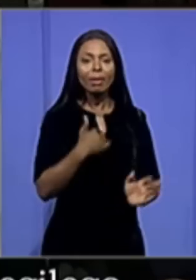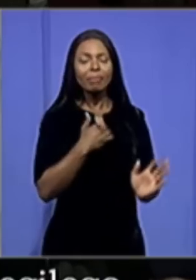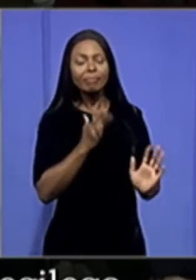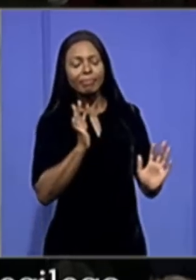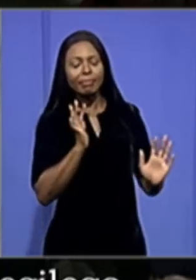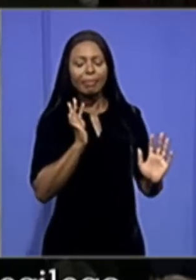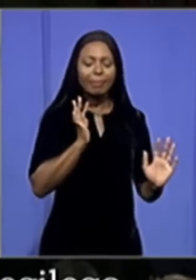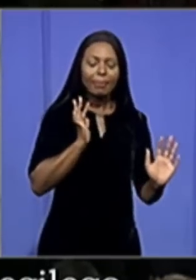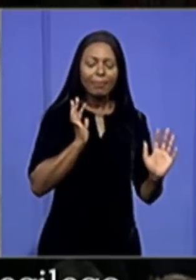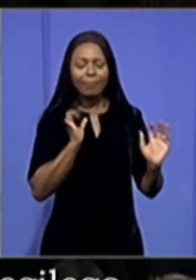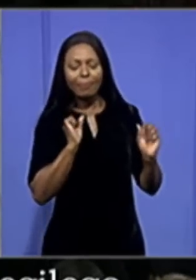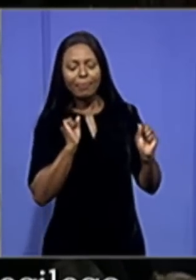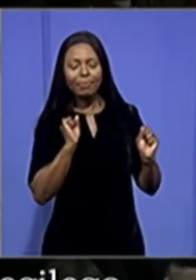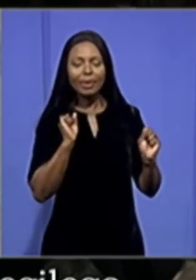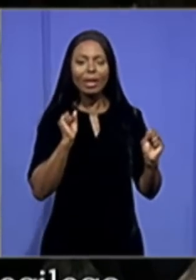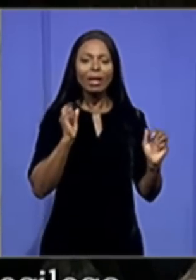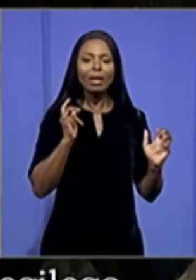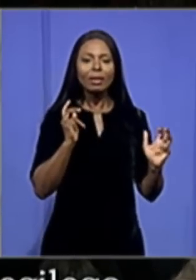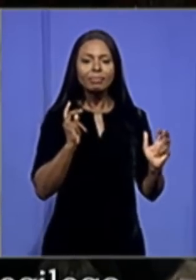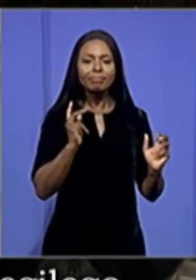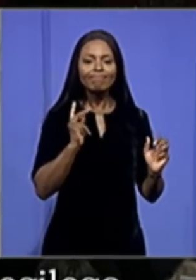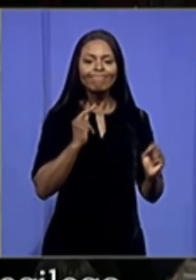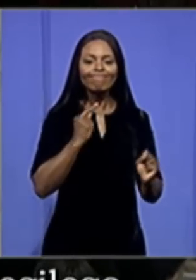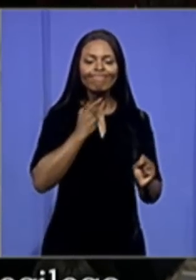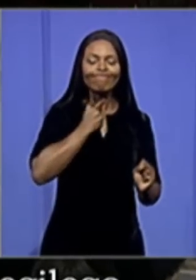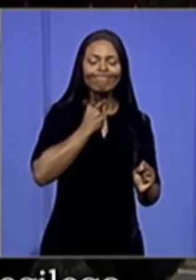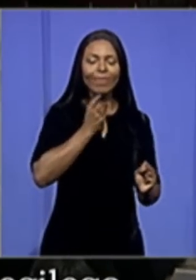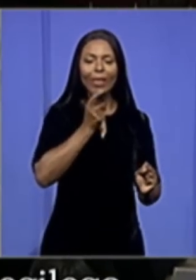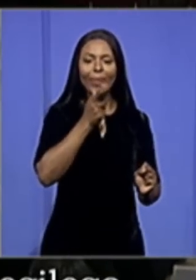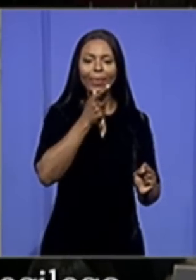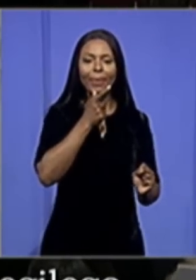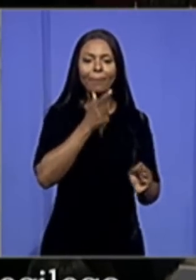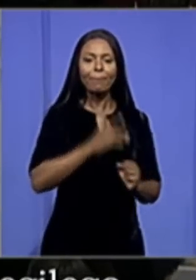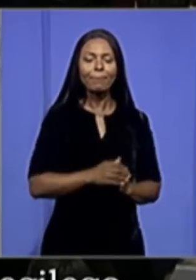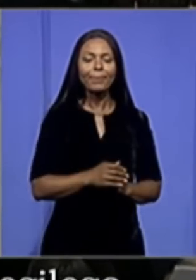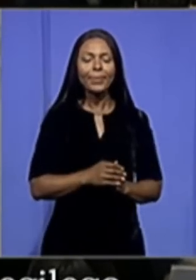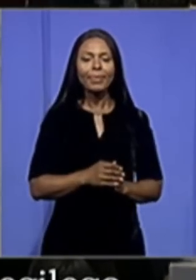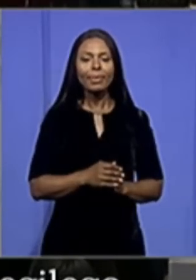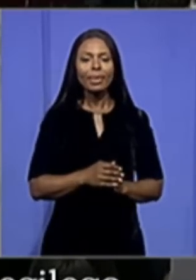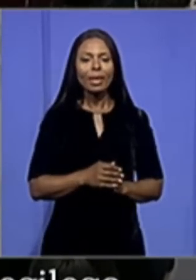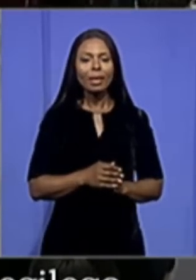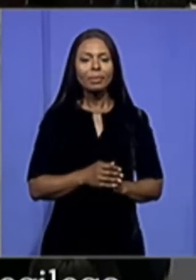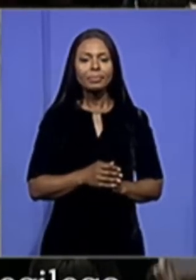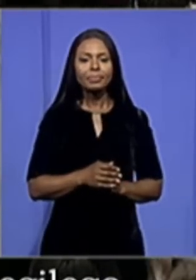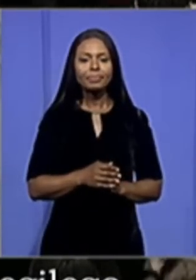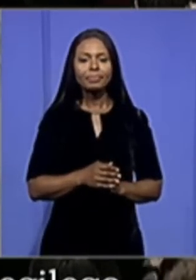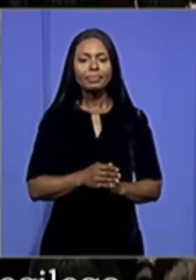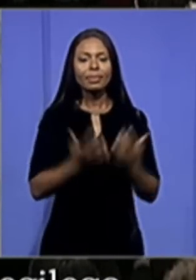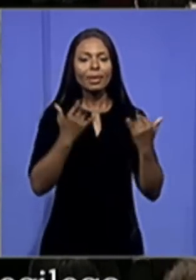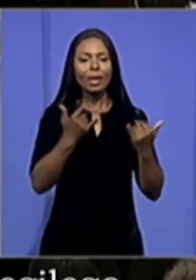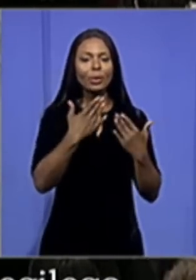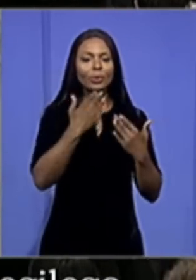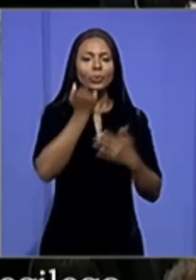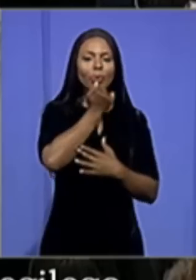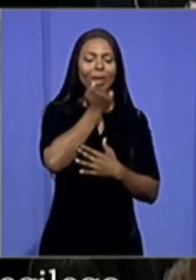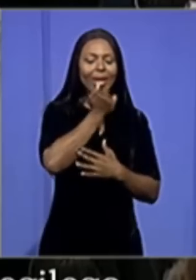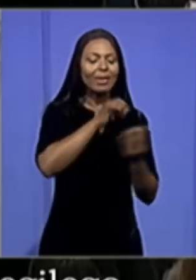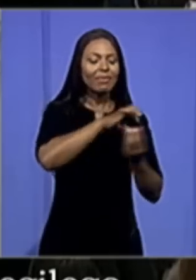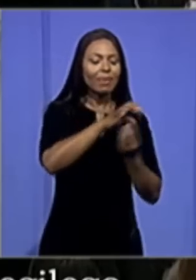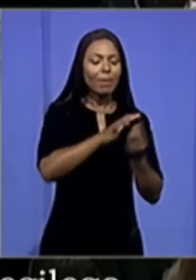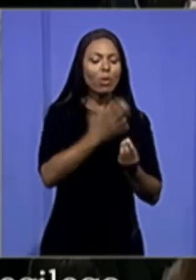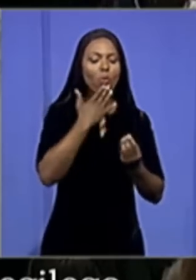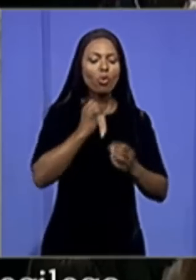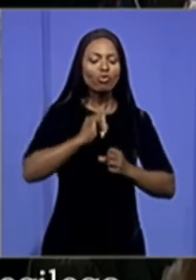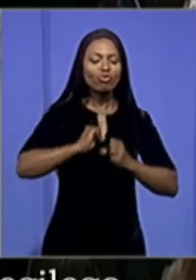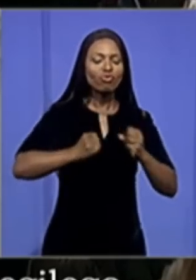I'm sorry for everything that you've done. It's terrible. No one should have to go through the things that your families have suffered.